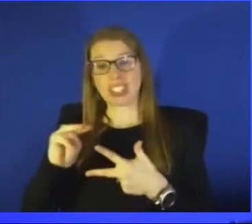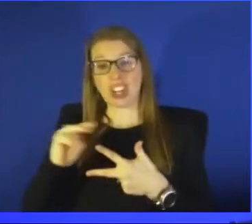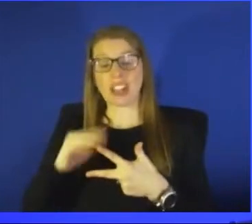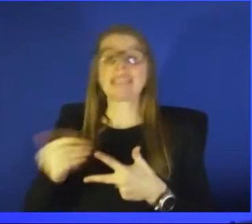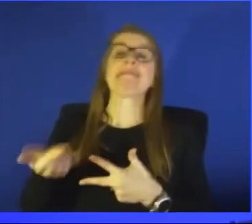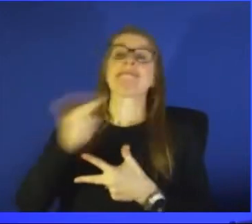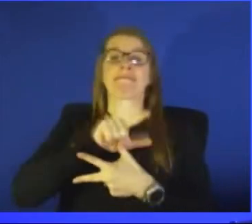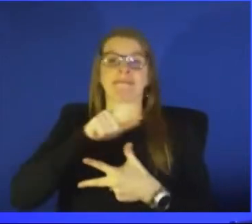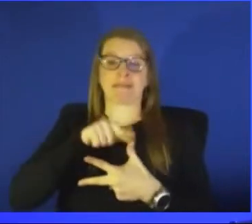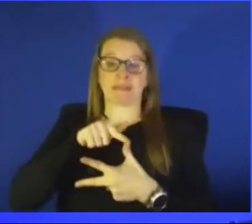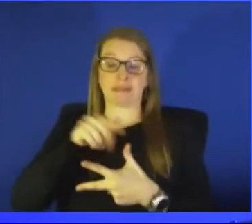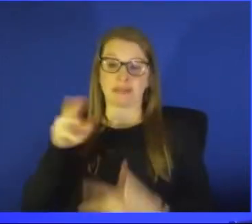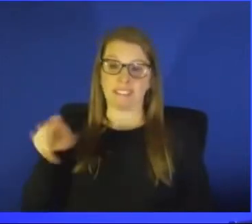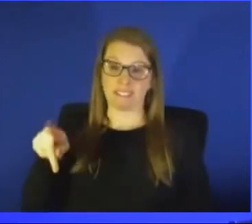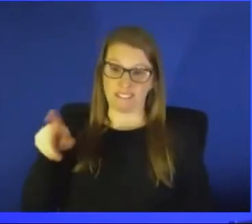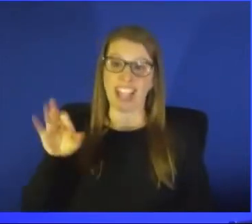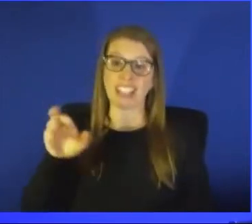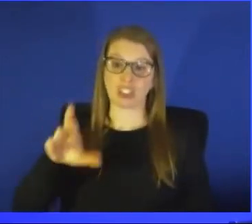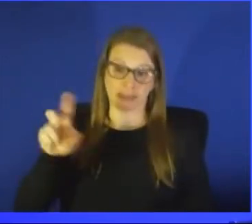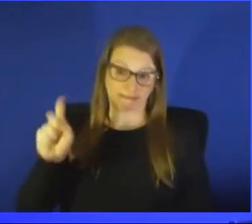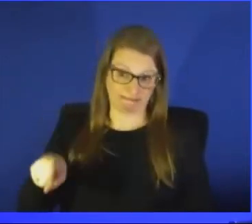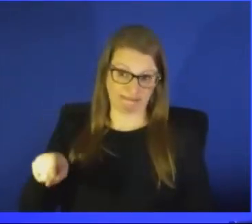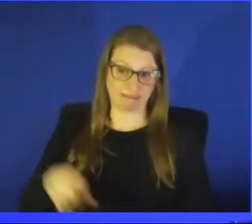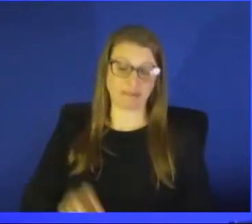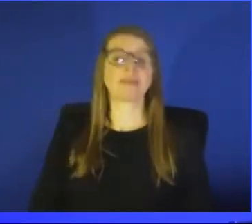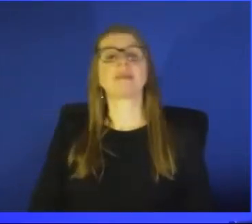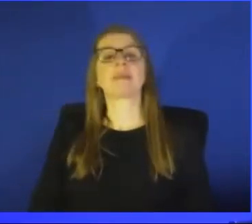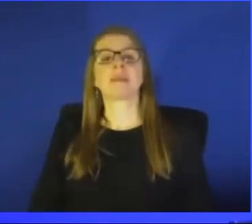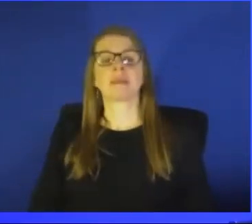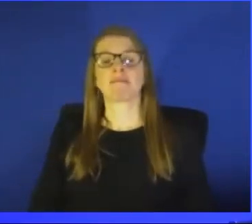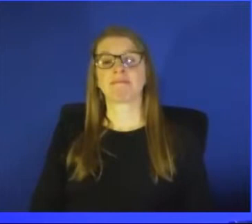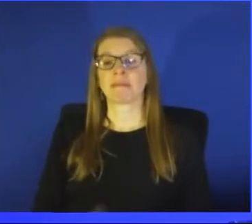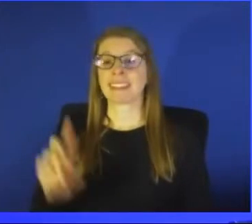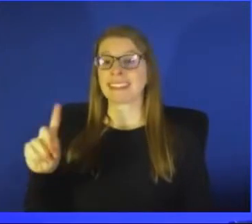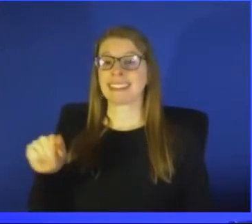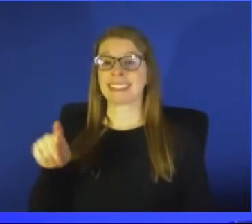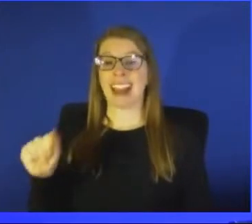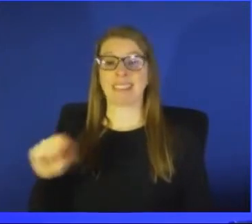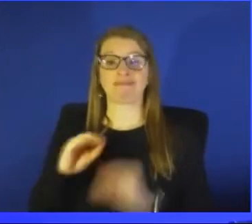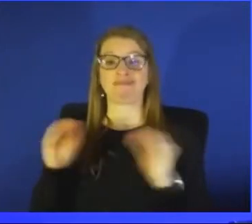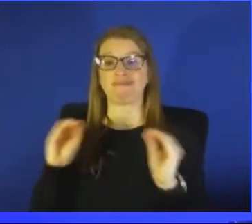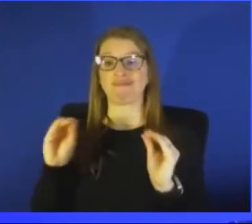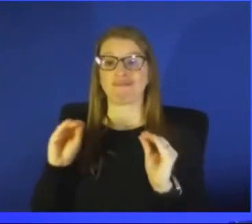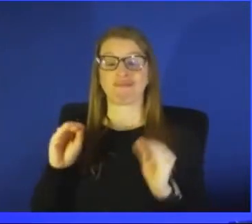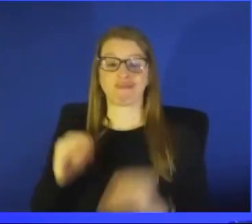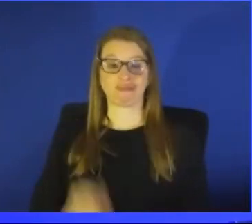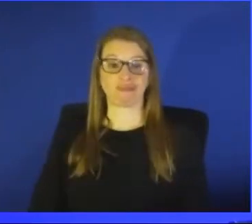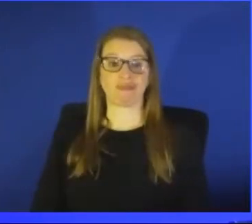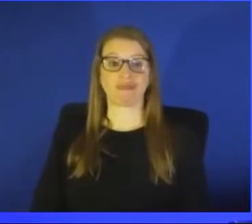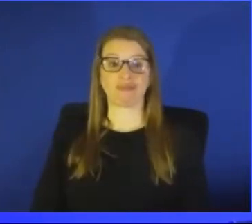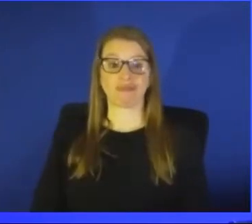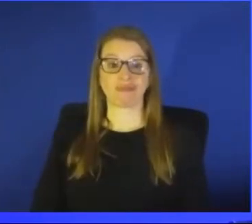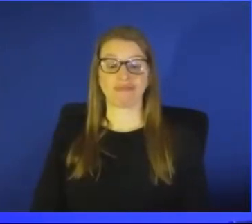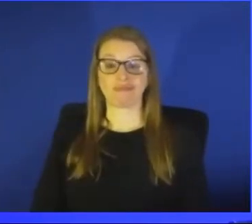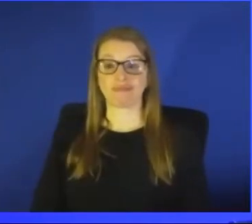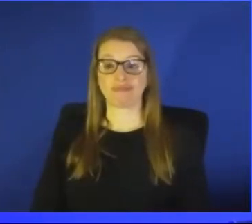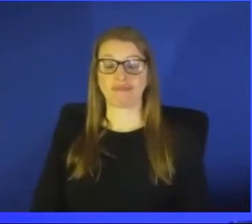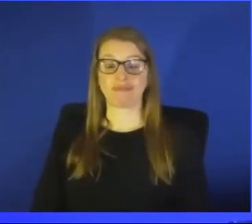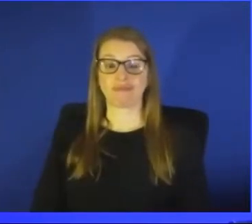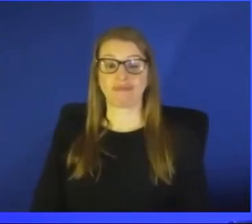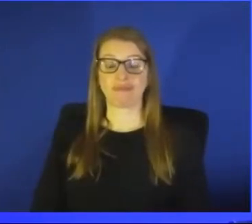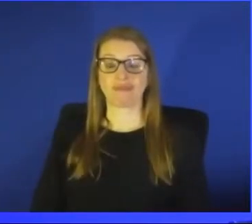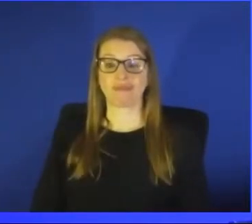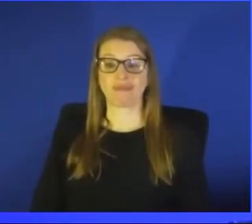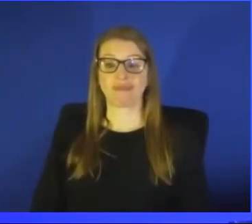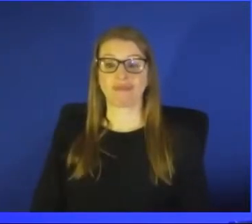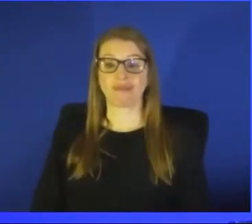Those kids 5 to 11. There's really been no data and no speaking about exactly when a